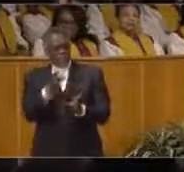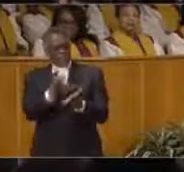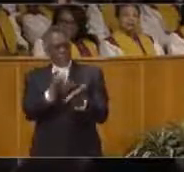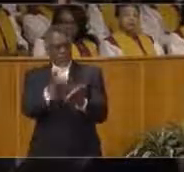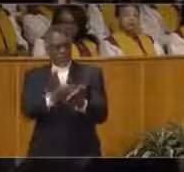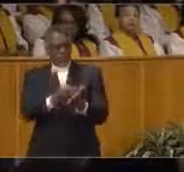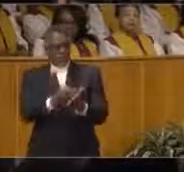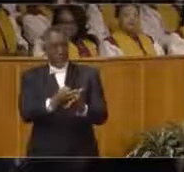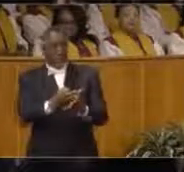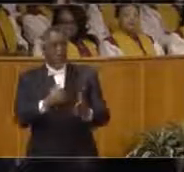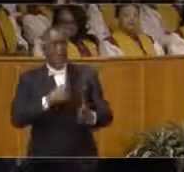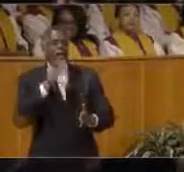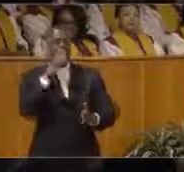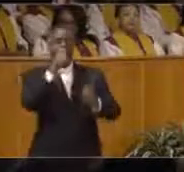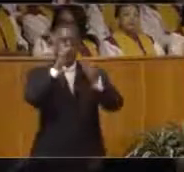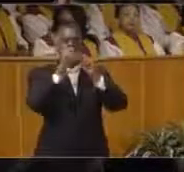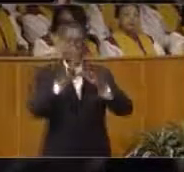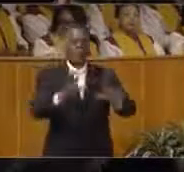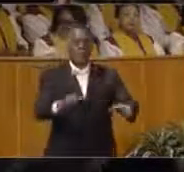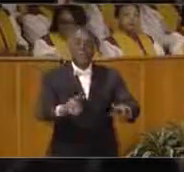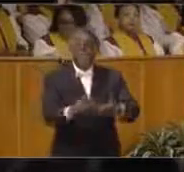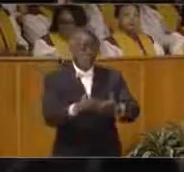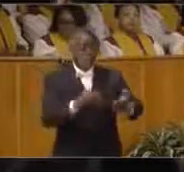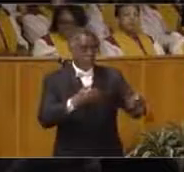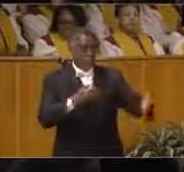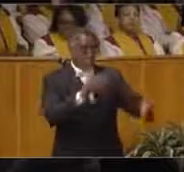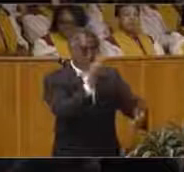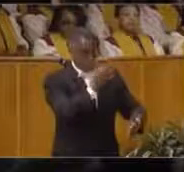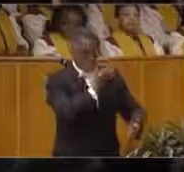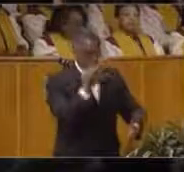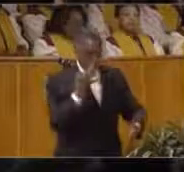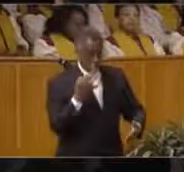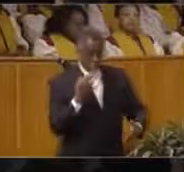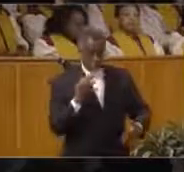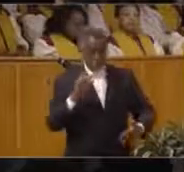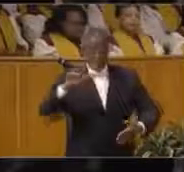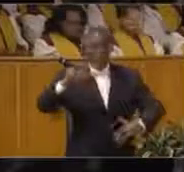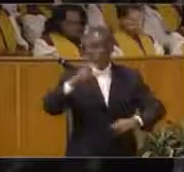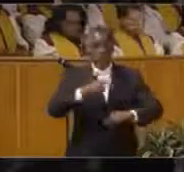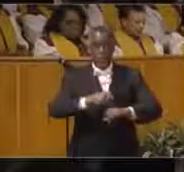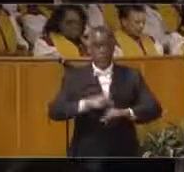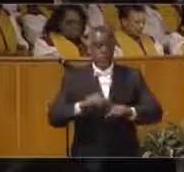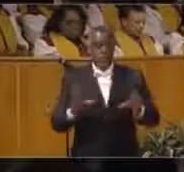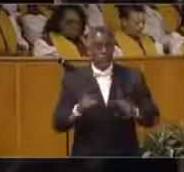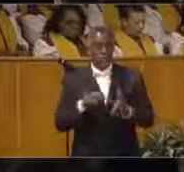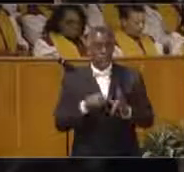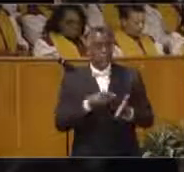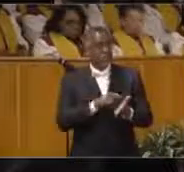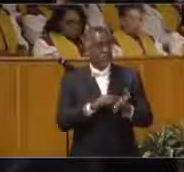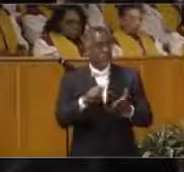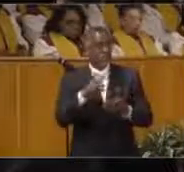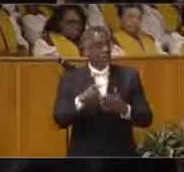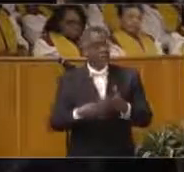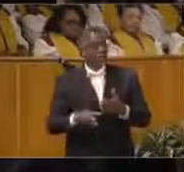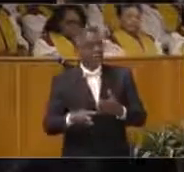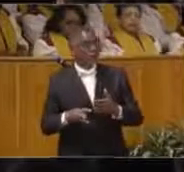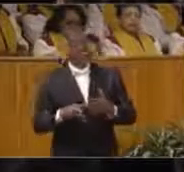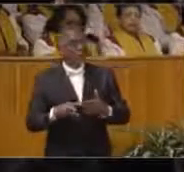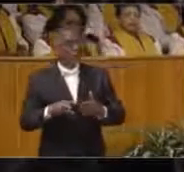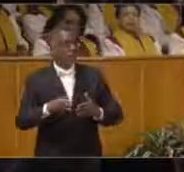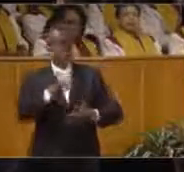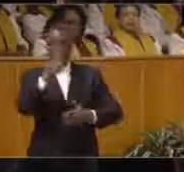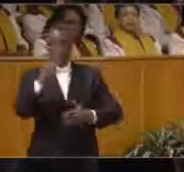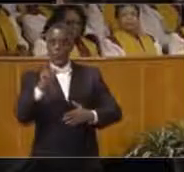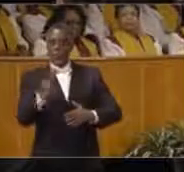you. Now, before we go to the table, this is the third time we've done this weekend, and